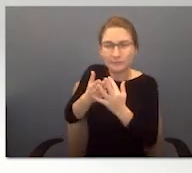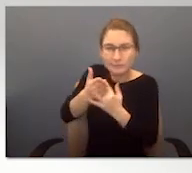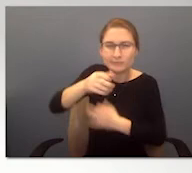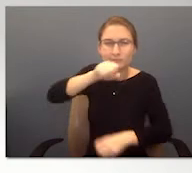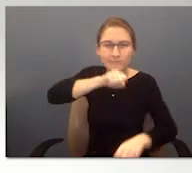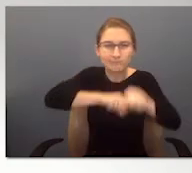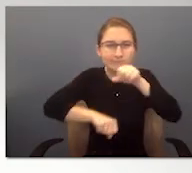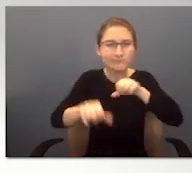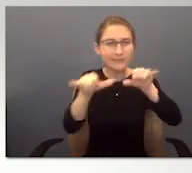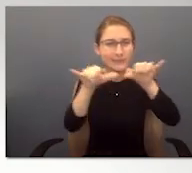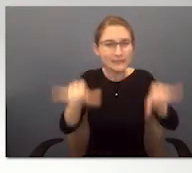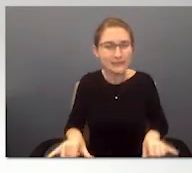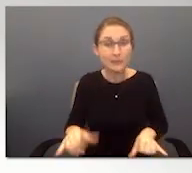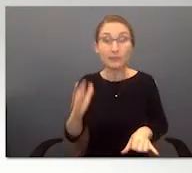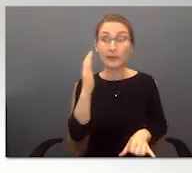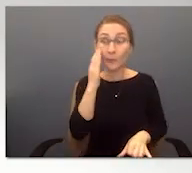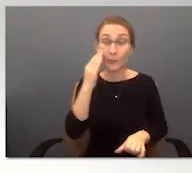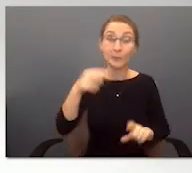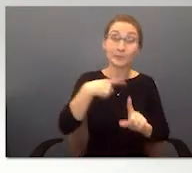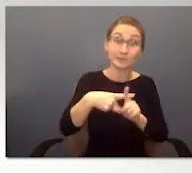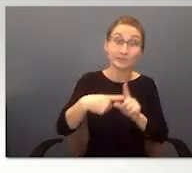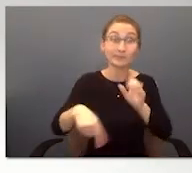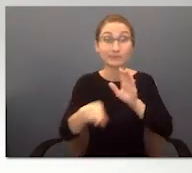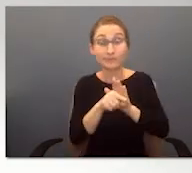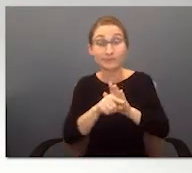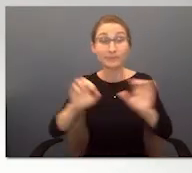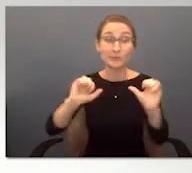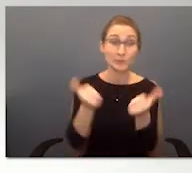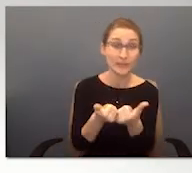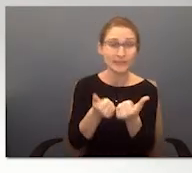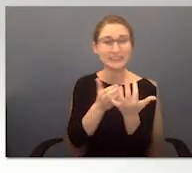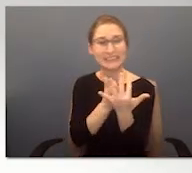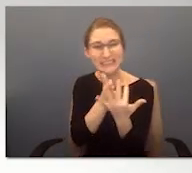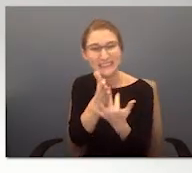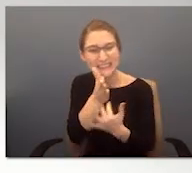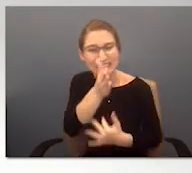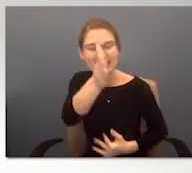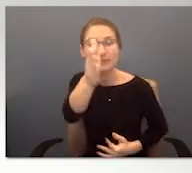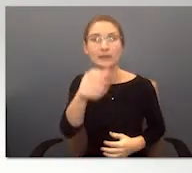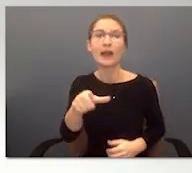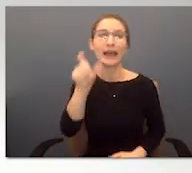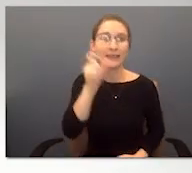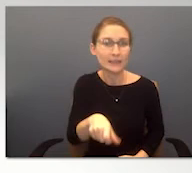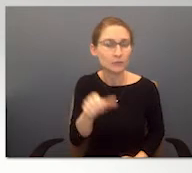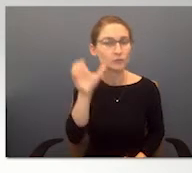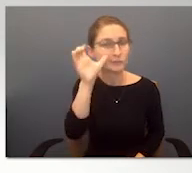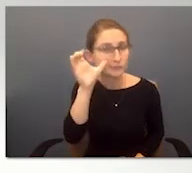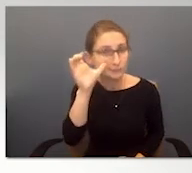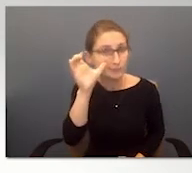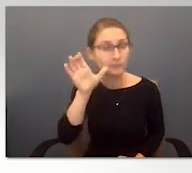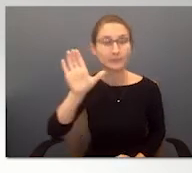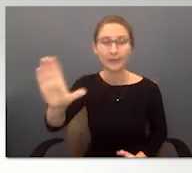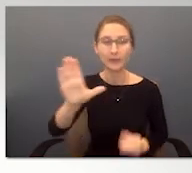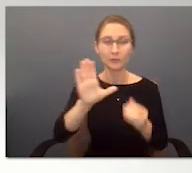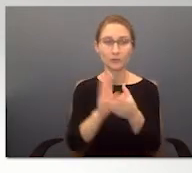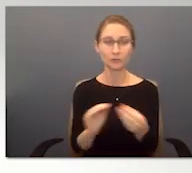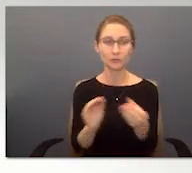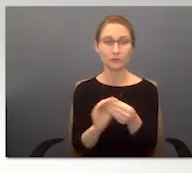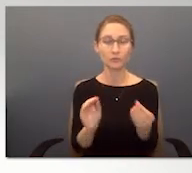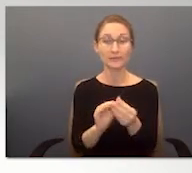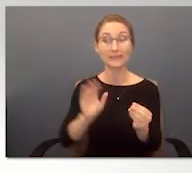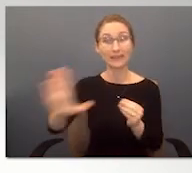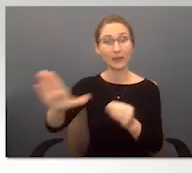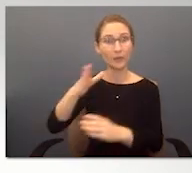system, who understand the ups and the downs, the hurdles. I need to hear those stories and